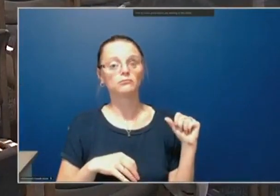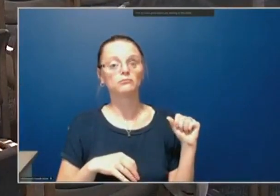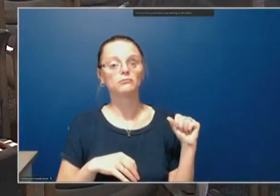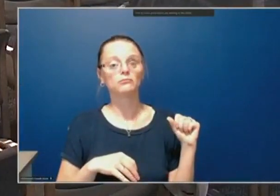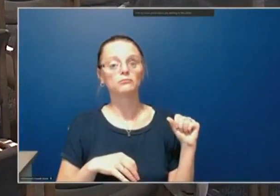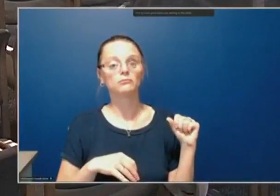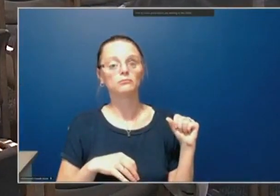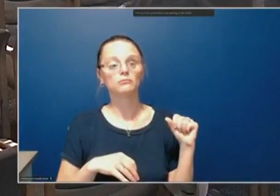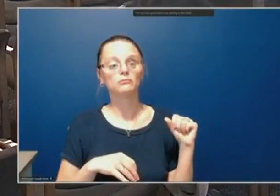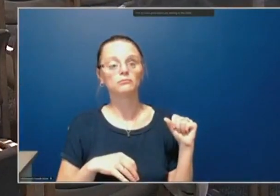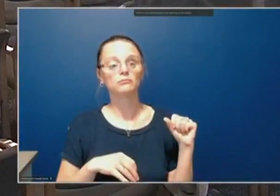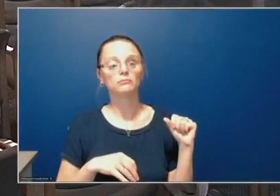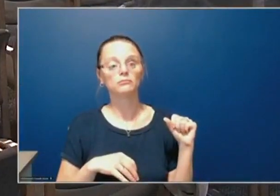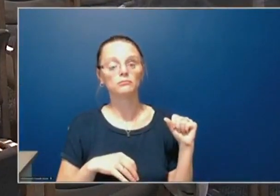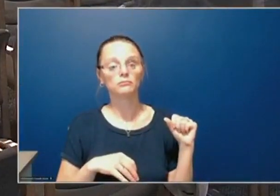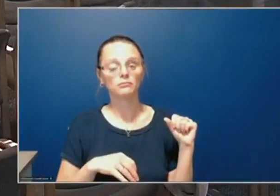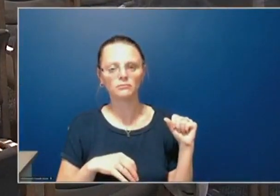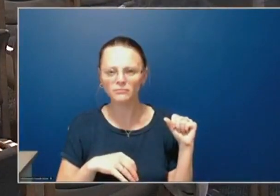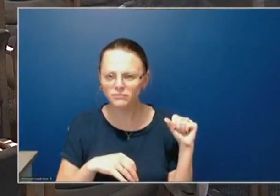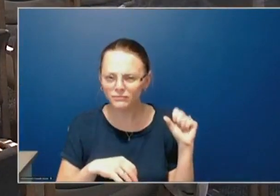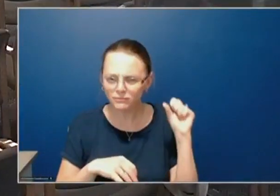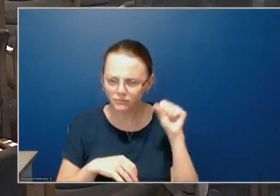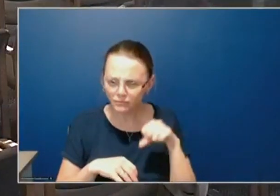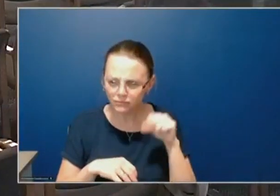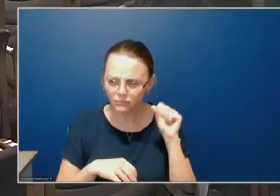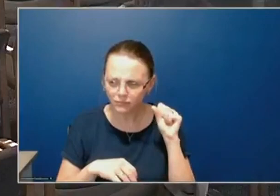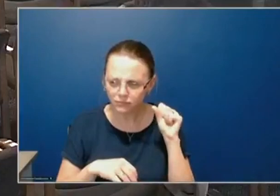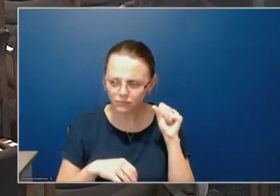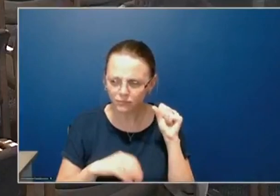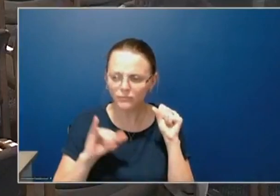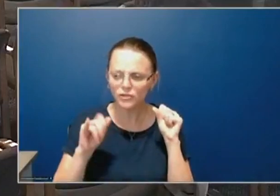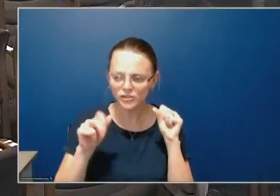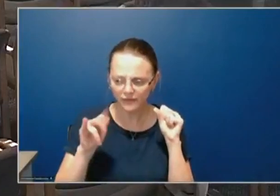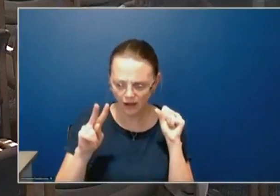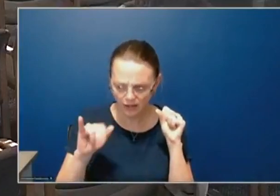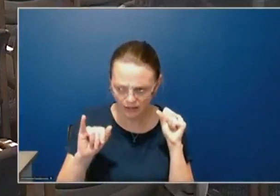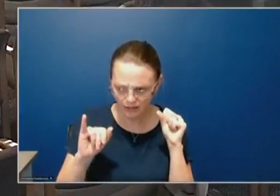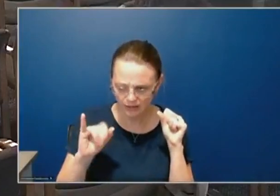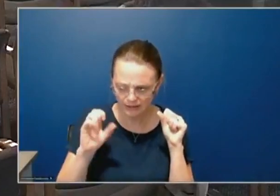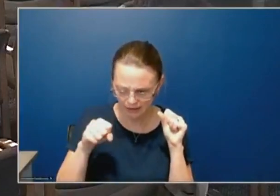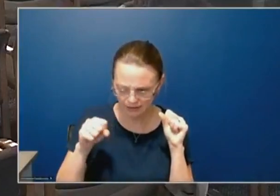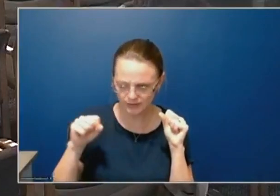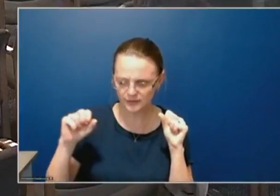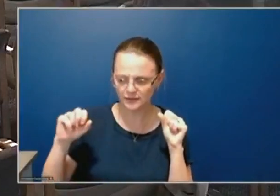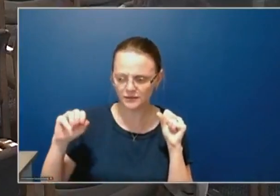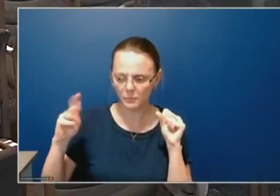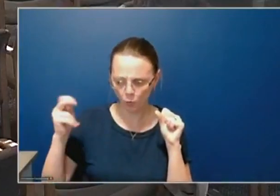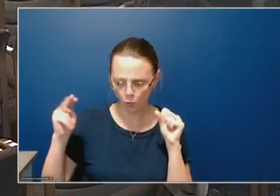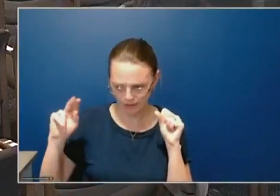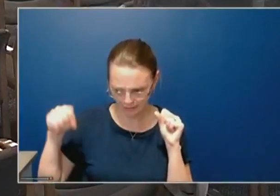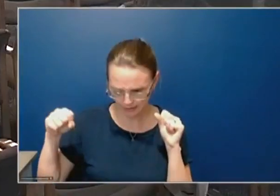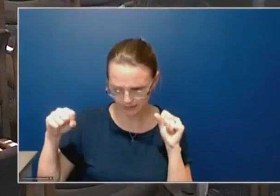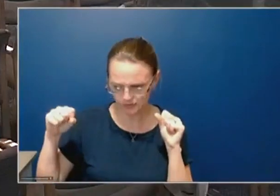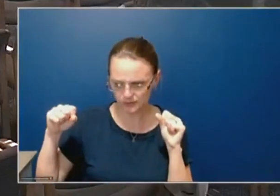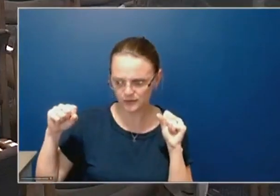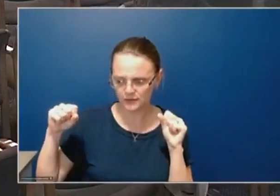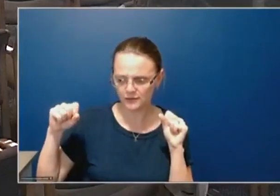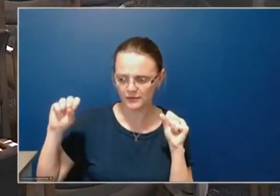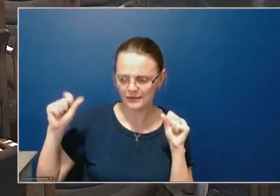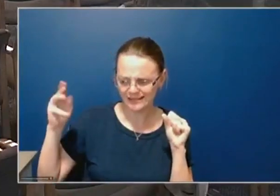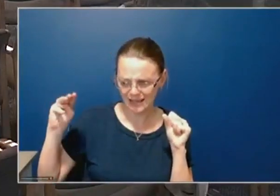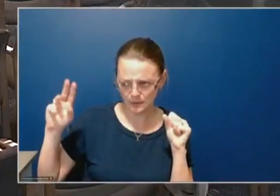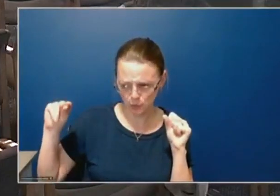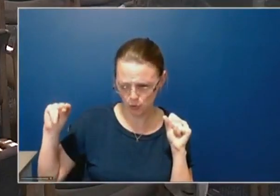Deal. Yes. Rep. Javati. Yes. Rep. Morgan. Yes. Rep. Pham. No.